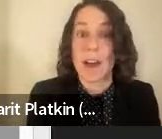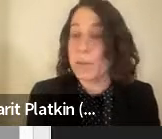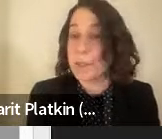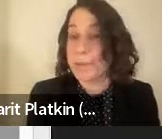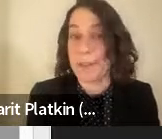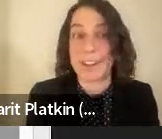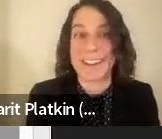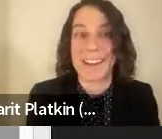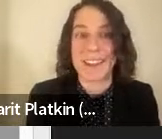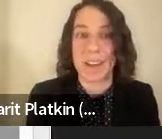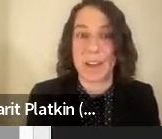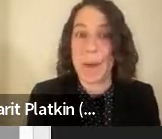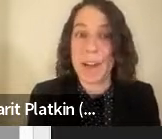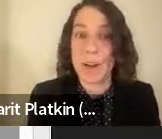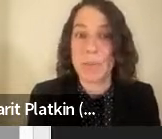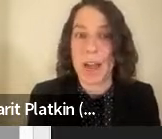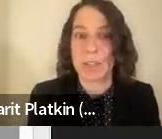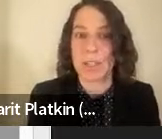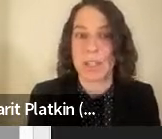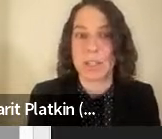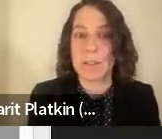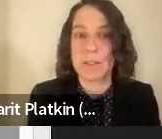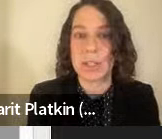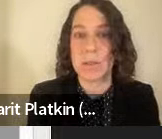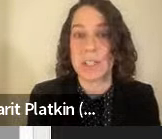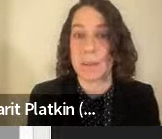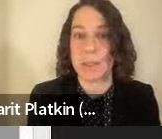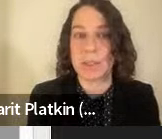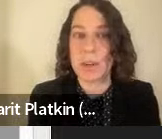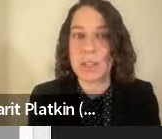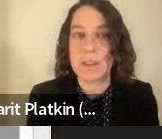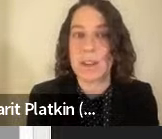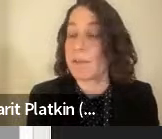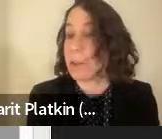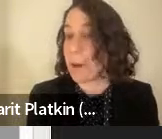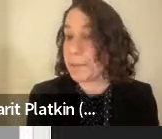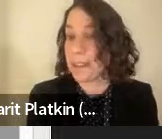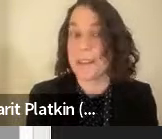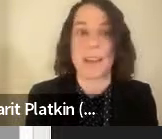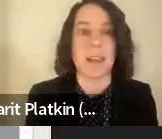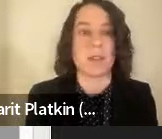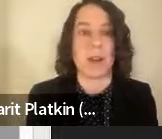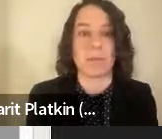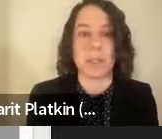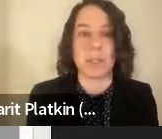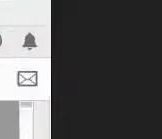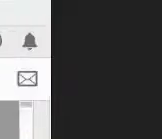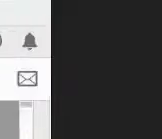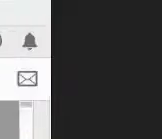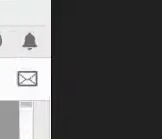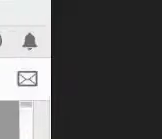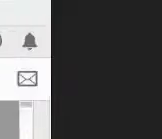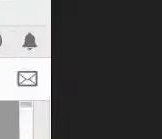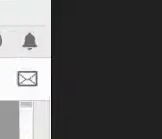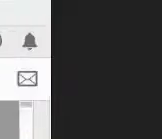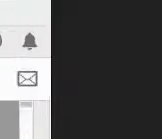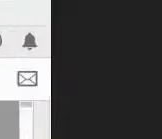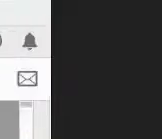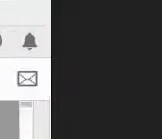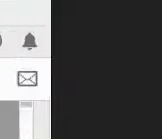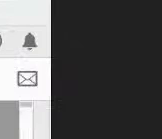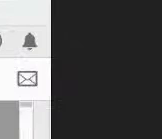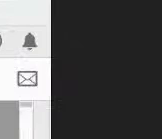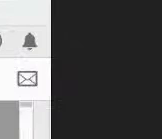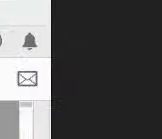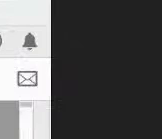So now that we've covered the background, we're actually going to shift to do a demonstration of the website and the draft materials that are available